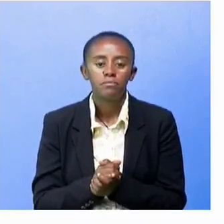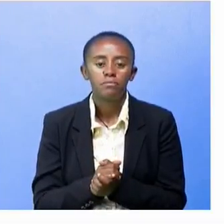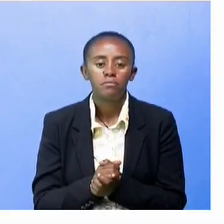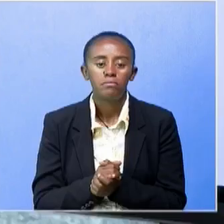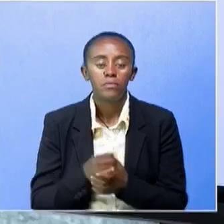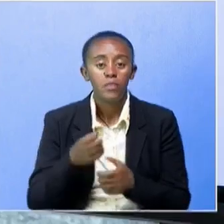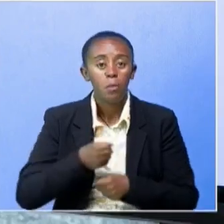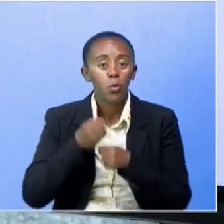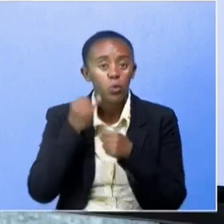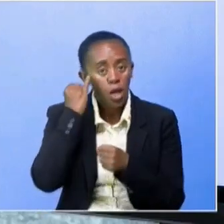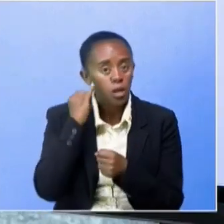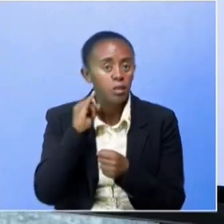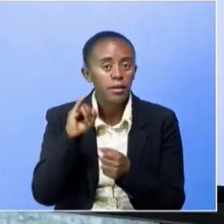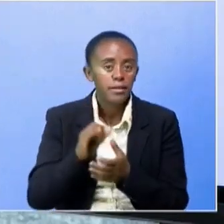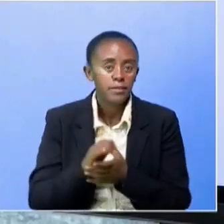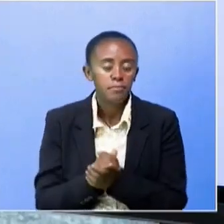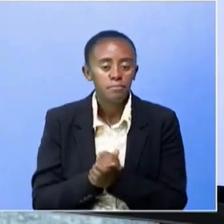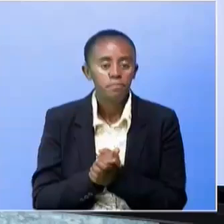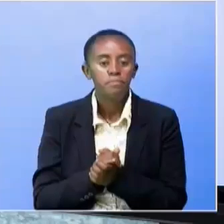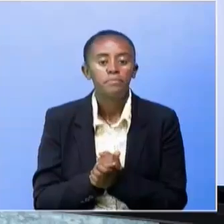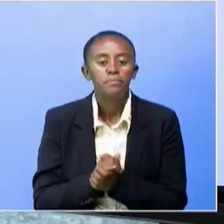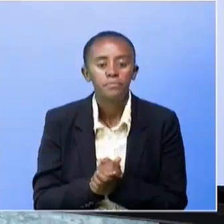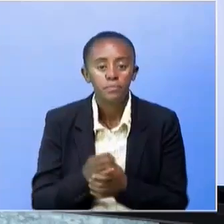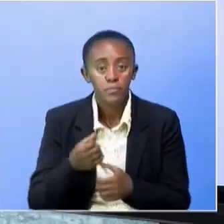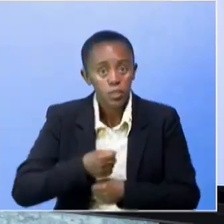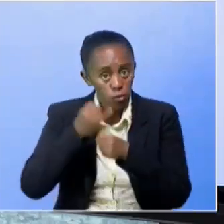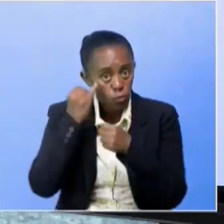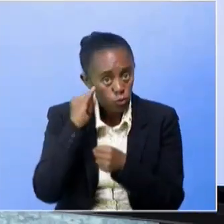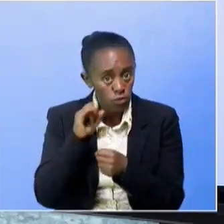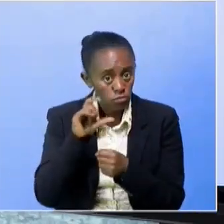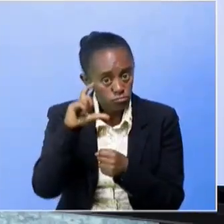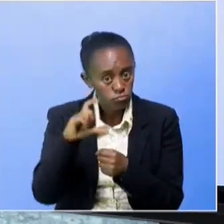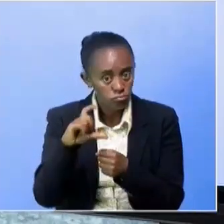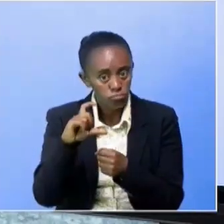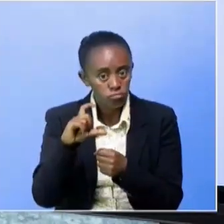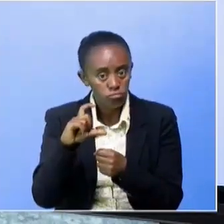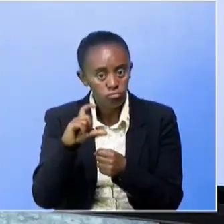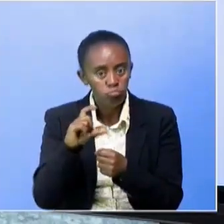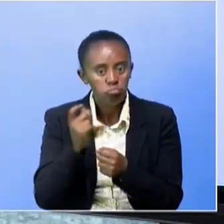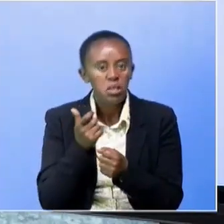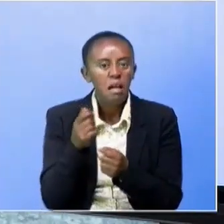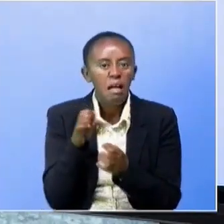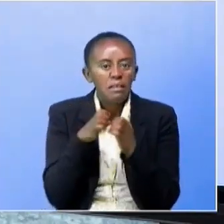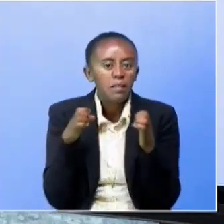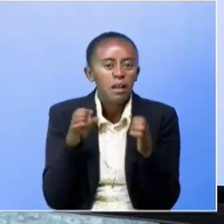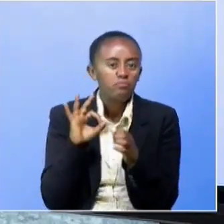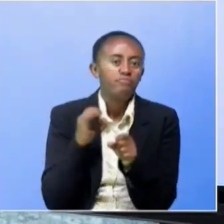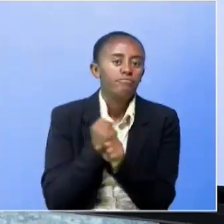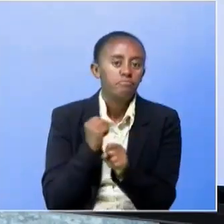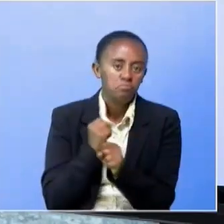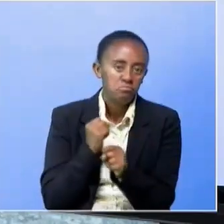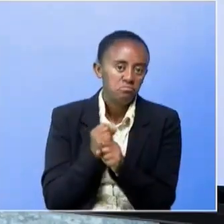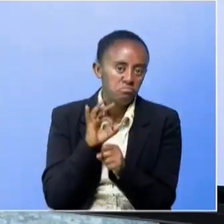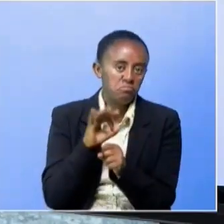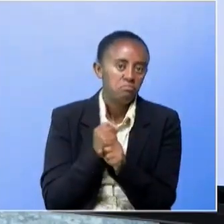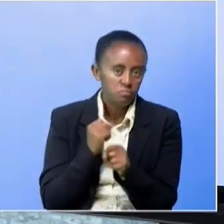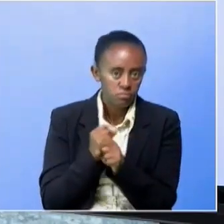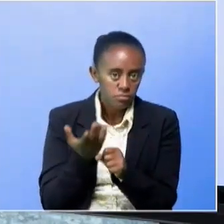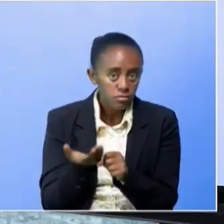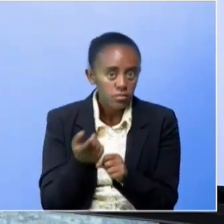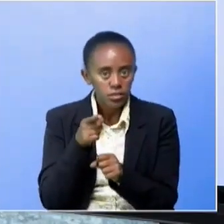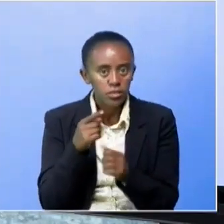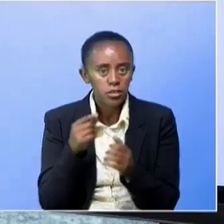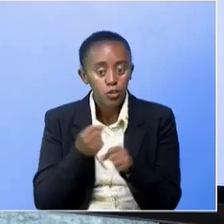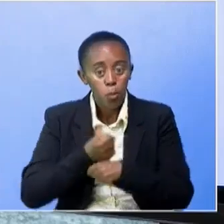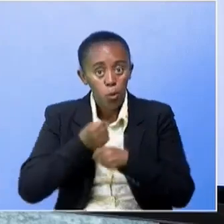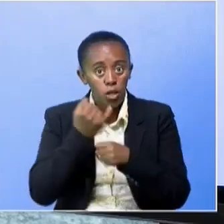ideas, okay? These are supporting ideas. This is your topic sentence, and in supporting ideas,